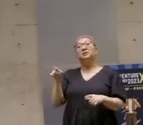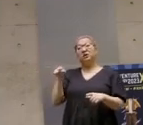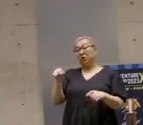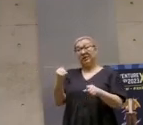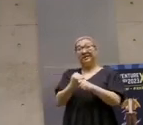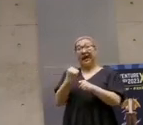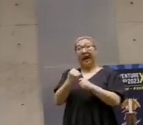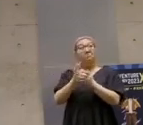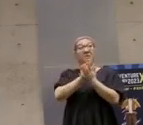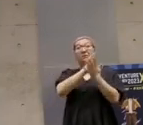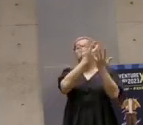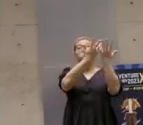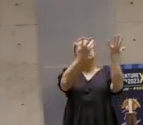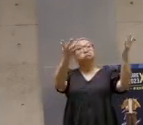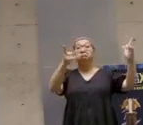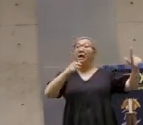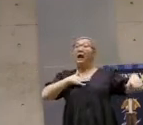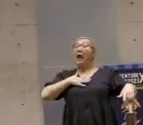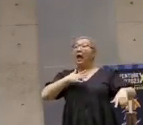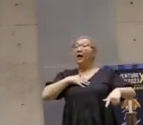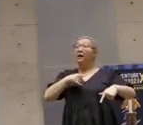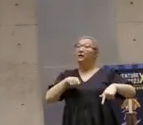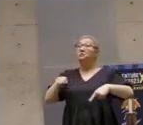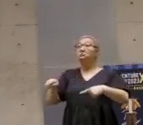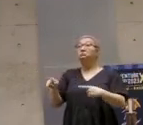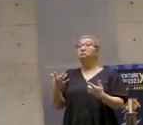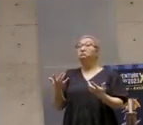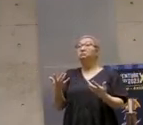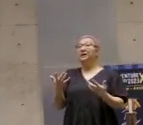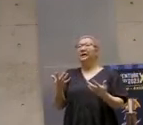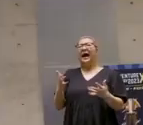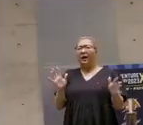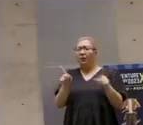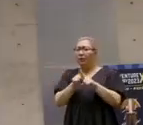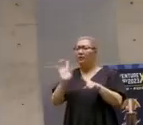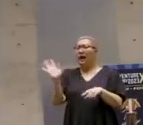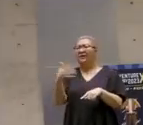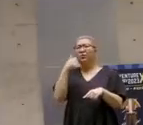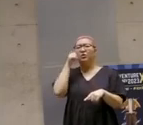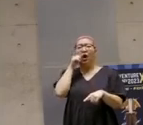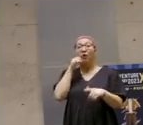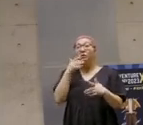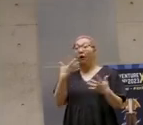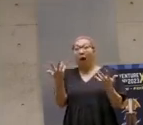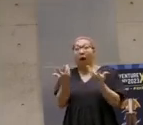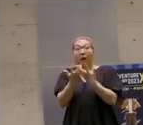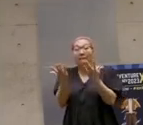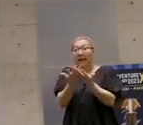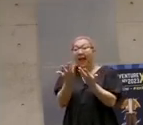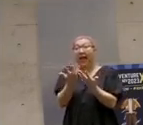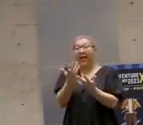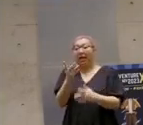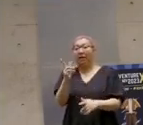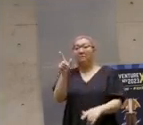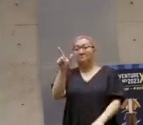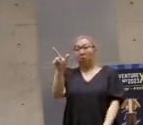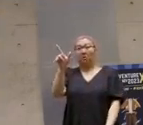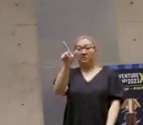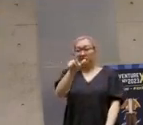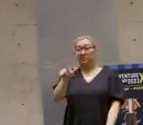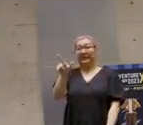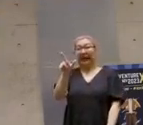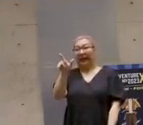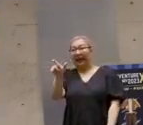like, right? It should be obvious, and everybody knows how point and click work. So we were making some changes, and we thought we'd put it out to